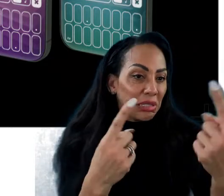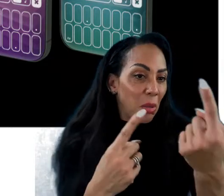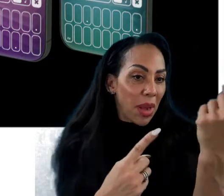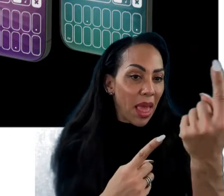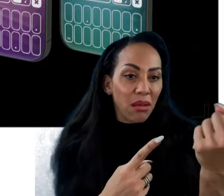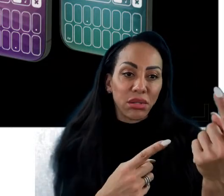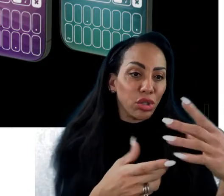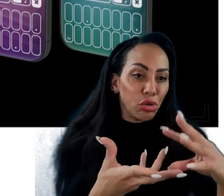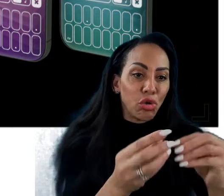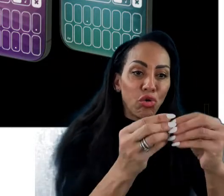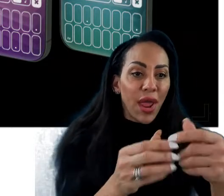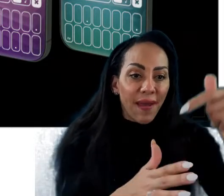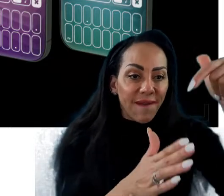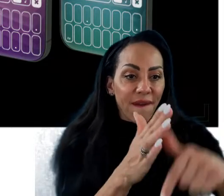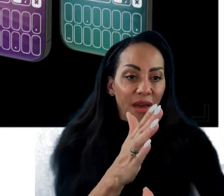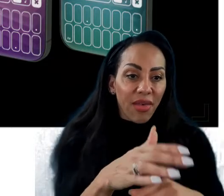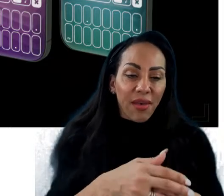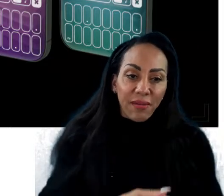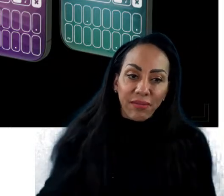Pete? Yeah.